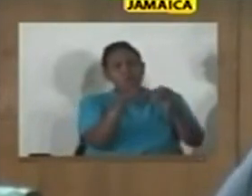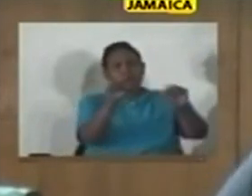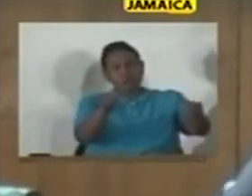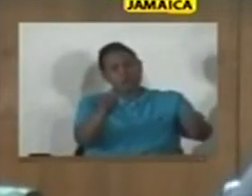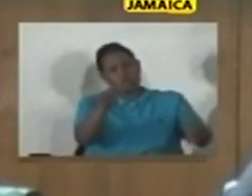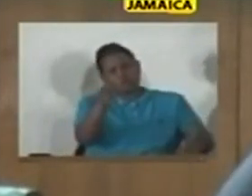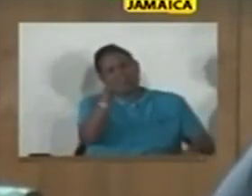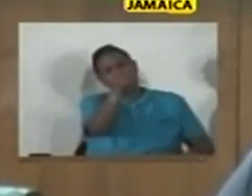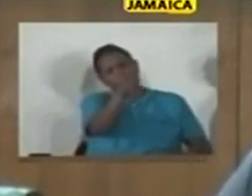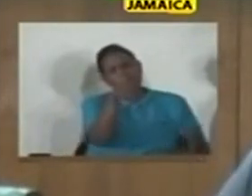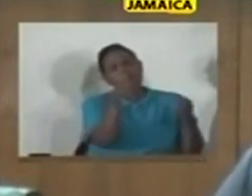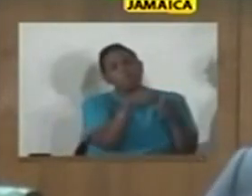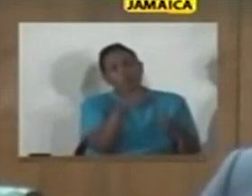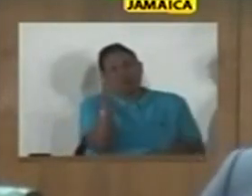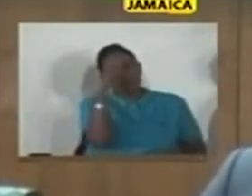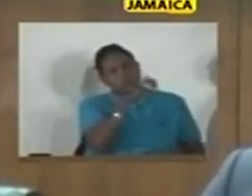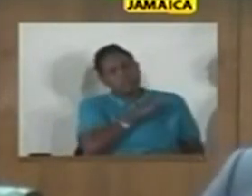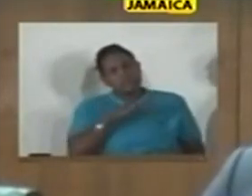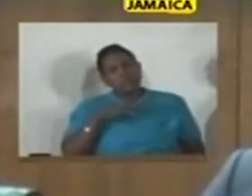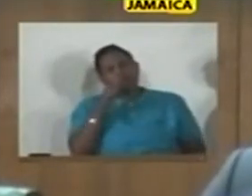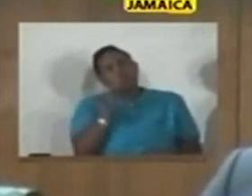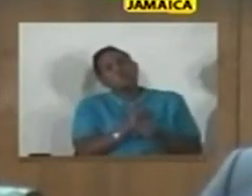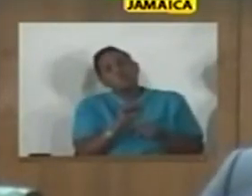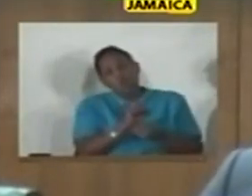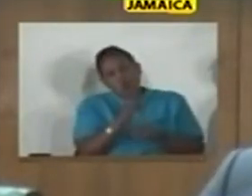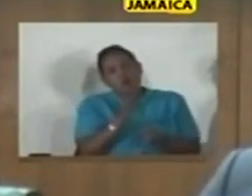the value of their employees.